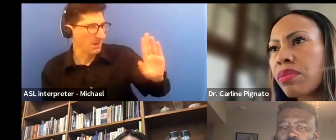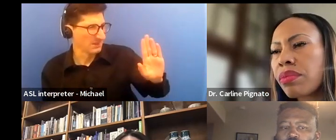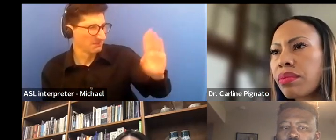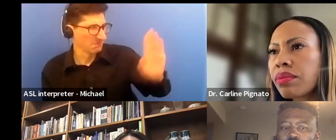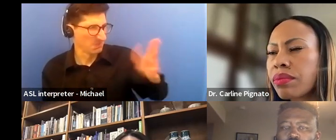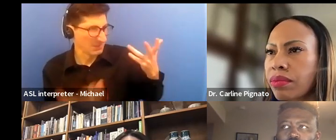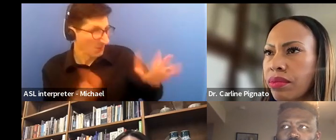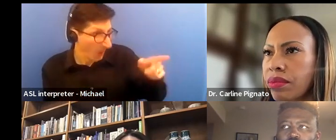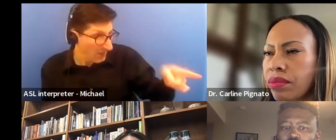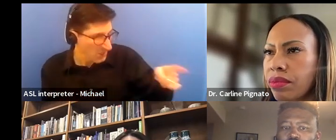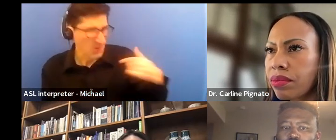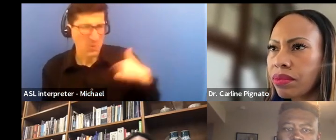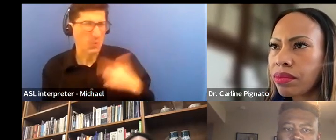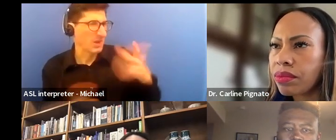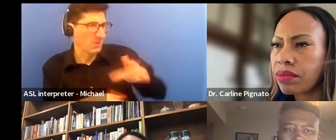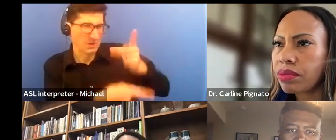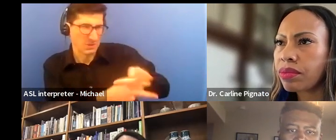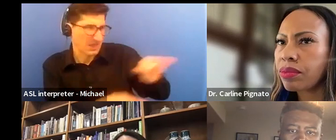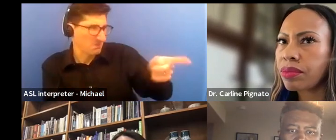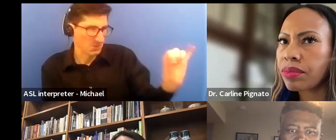job. And the only